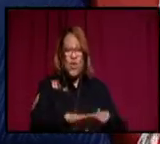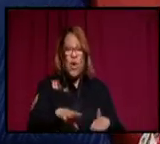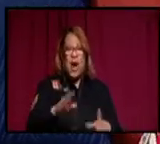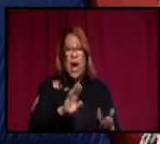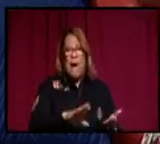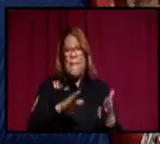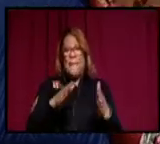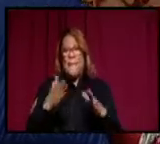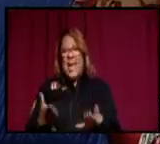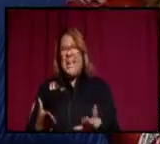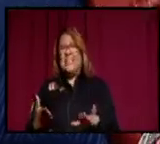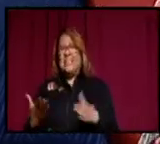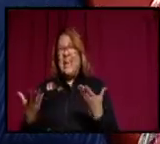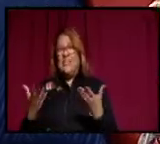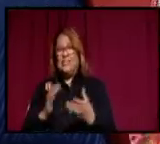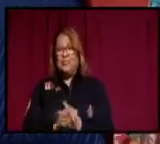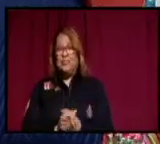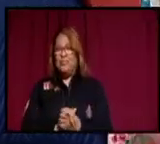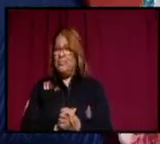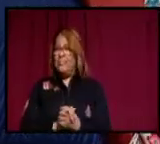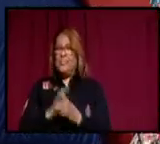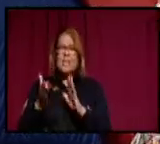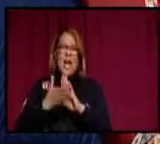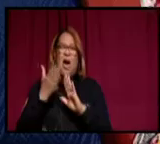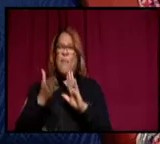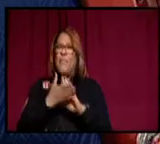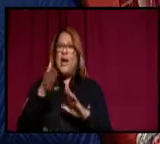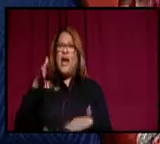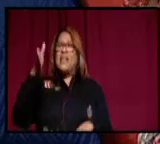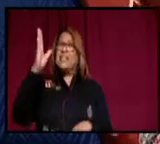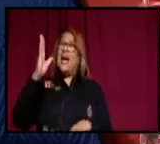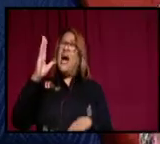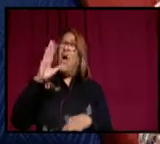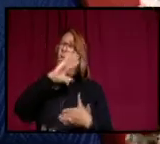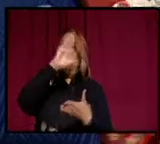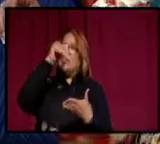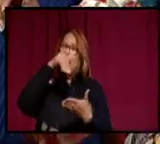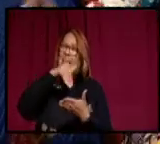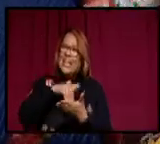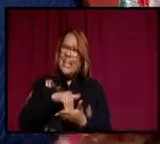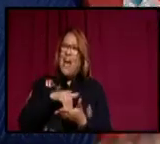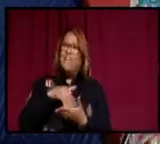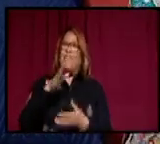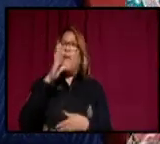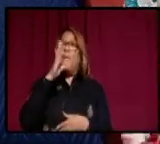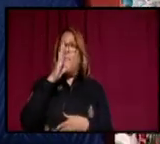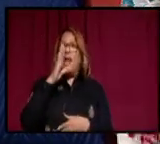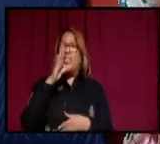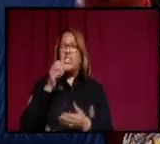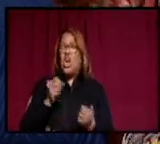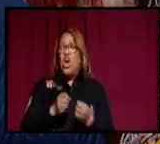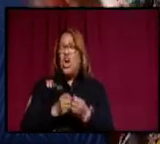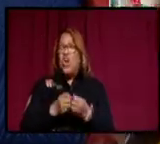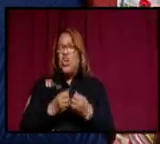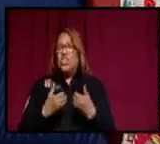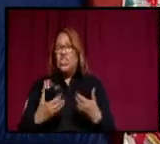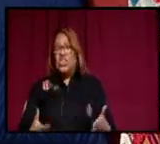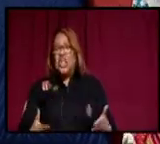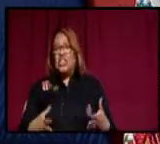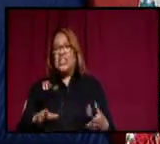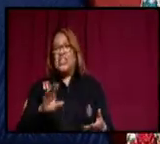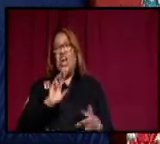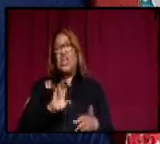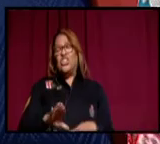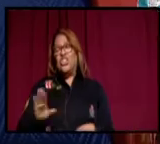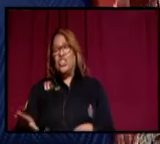later on that she had passed away. Praise God. I tell you, we're standing in the gap for mothers, yes, that have lost their children, fathers, yes, that have lost